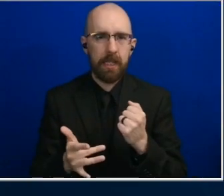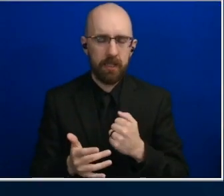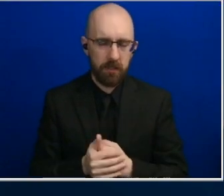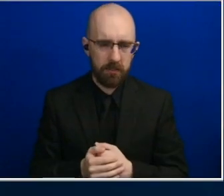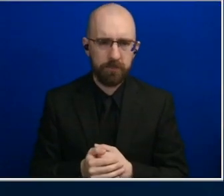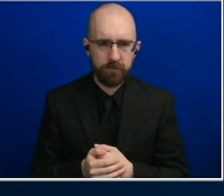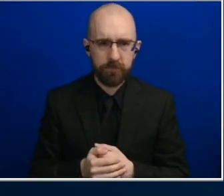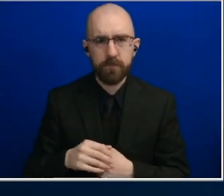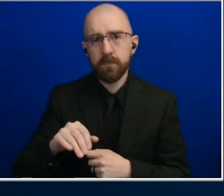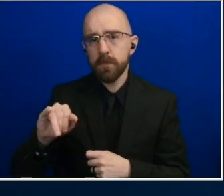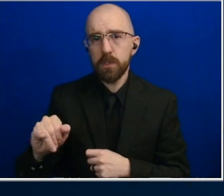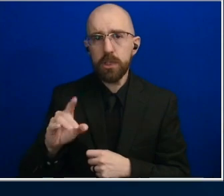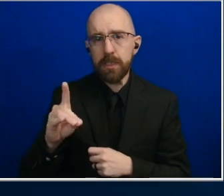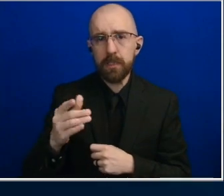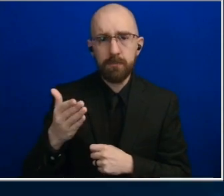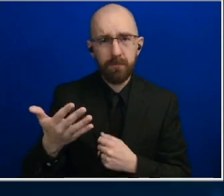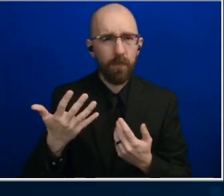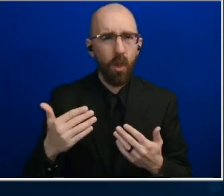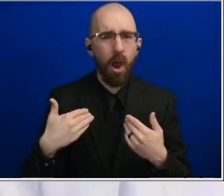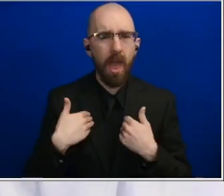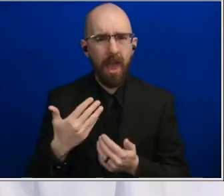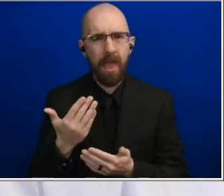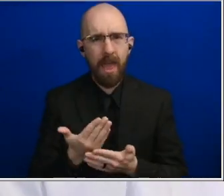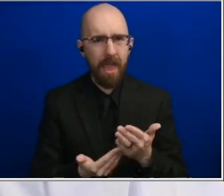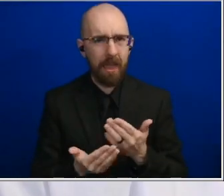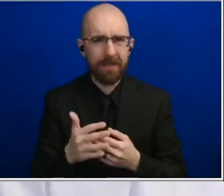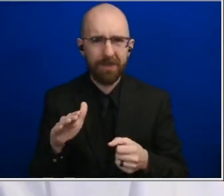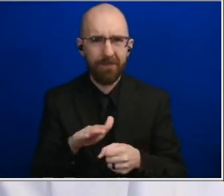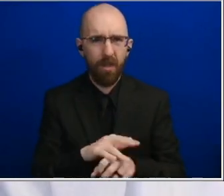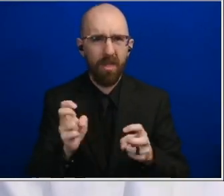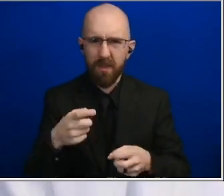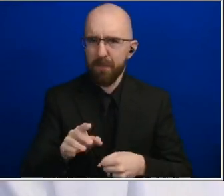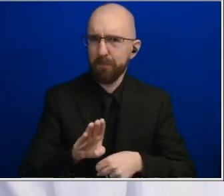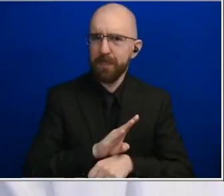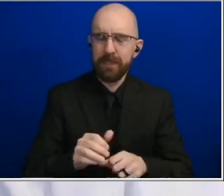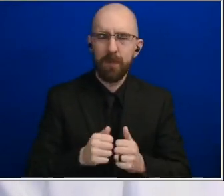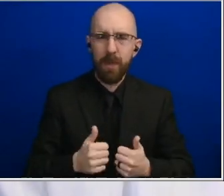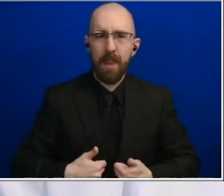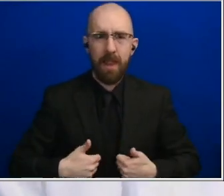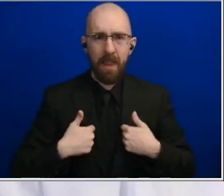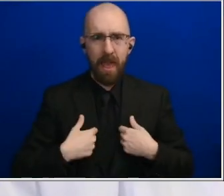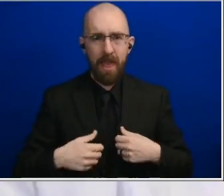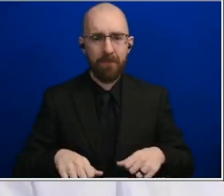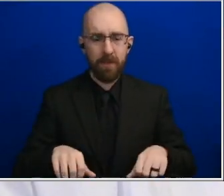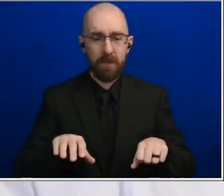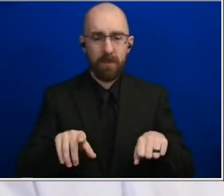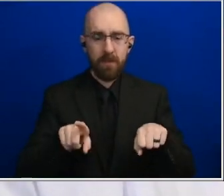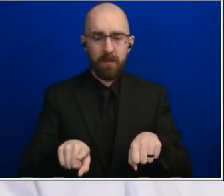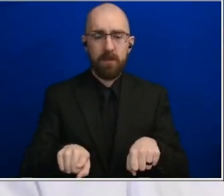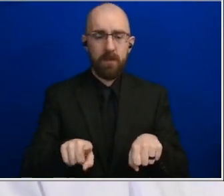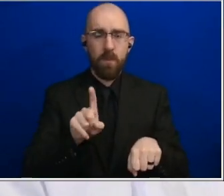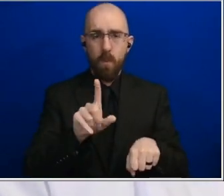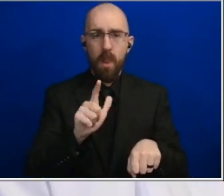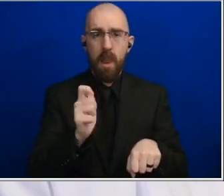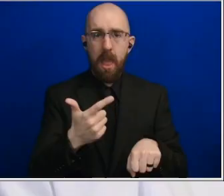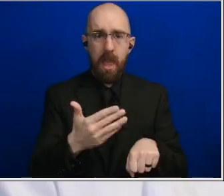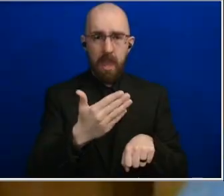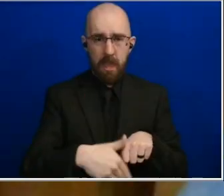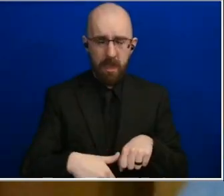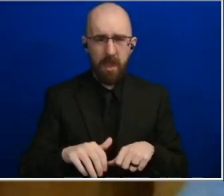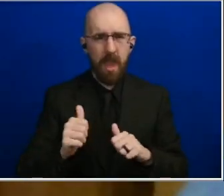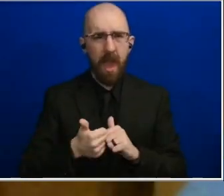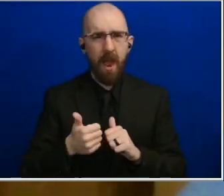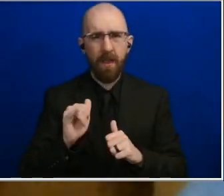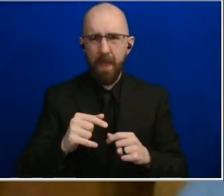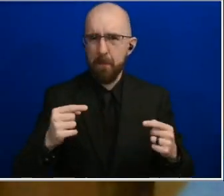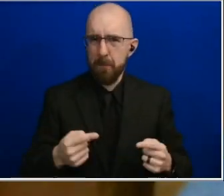JD, you already had your hands full trying to adapt to life with one leg. How did phantom pain make that life harder?